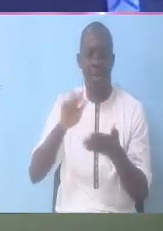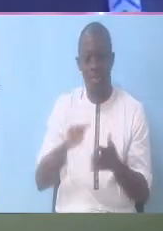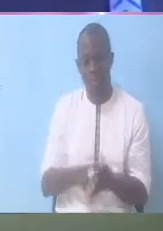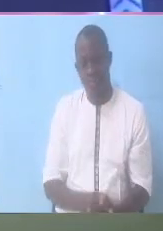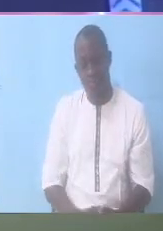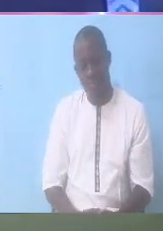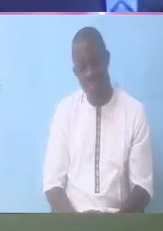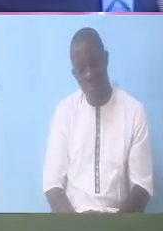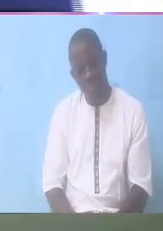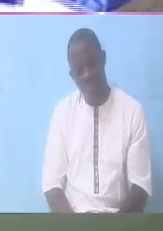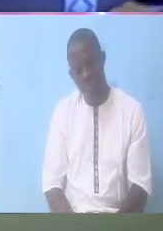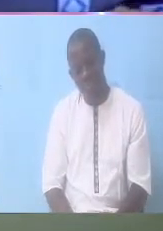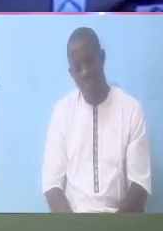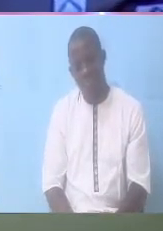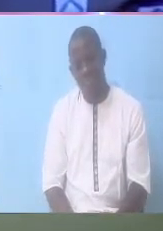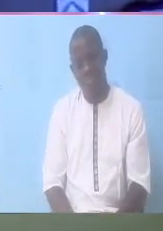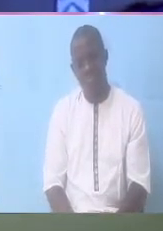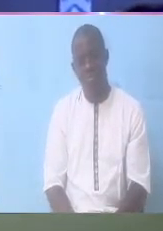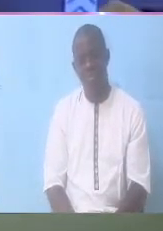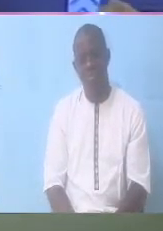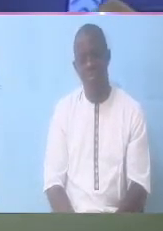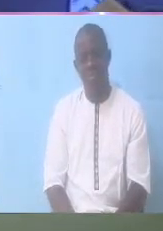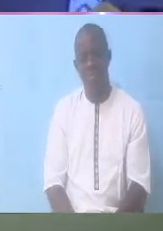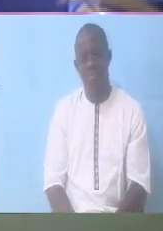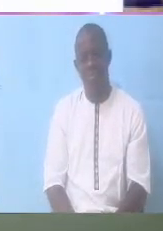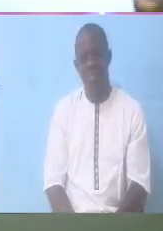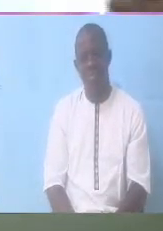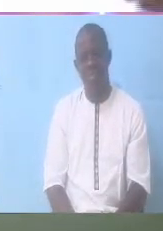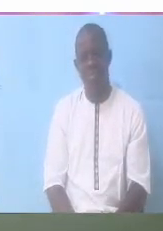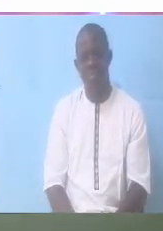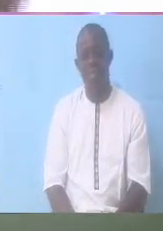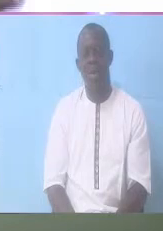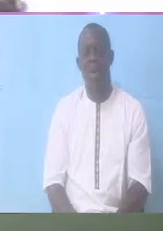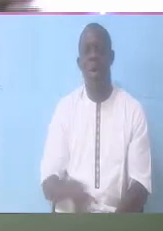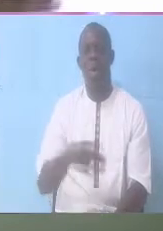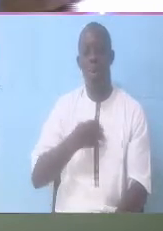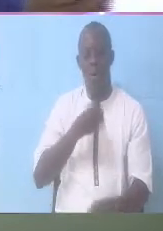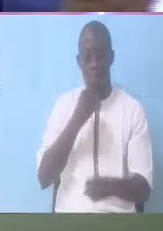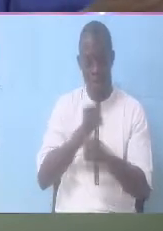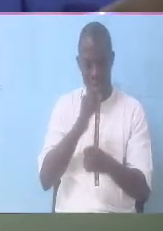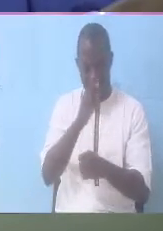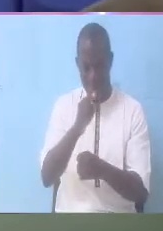Yes. Okay. So let me make this point very clear here. Yes.